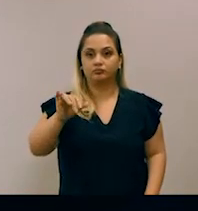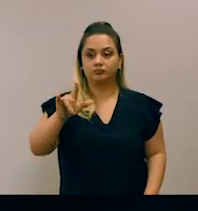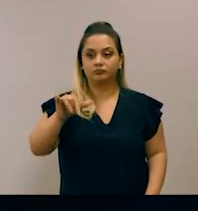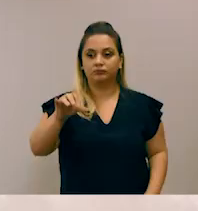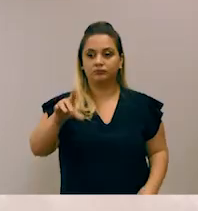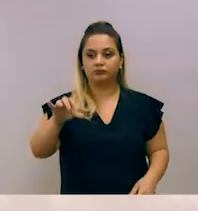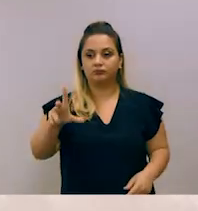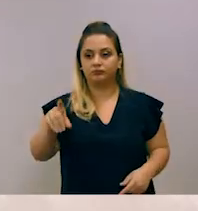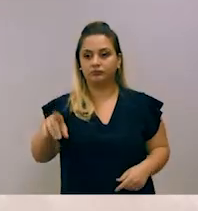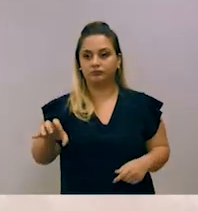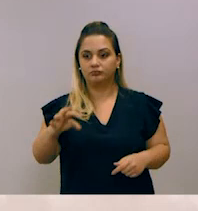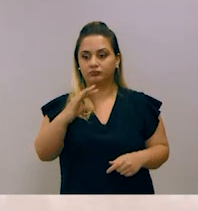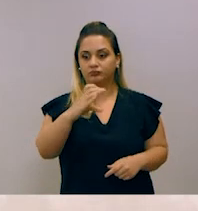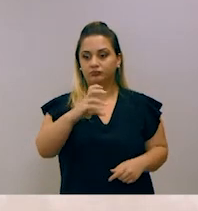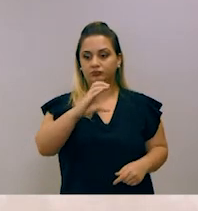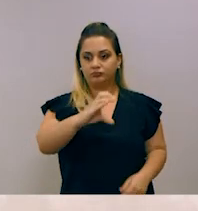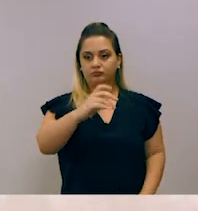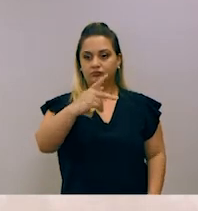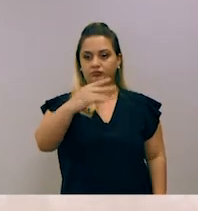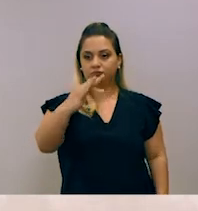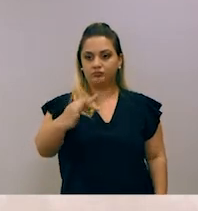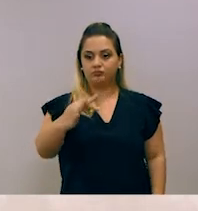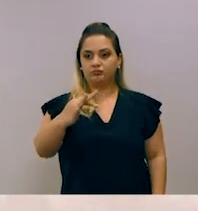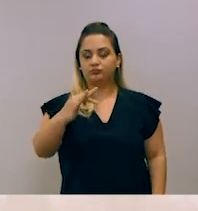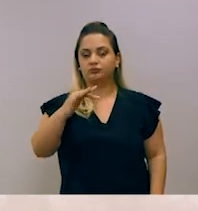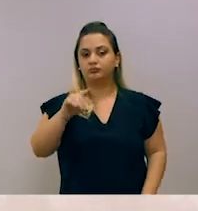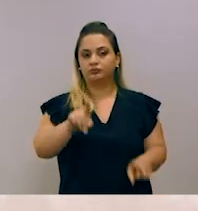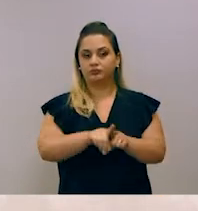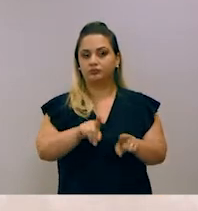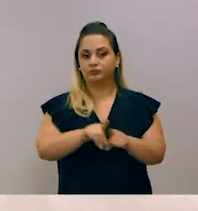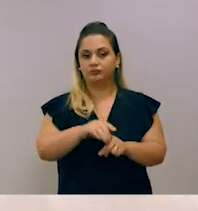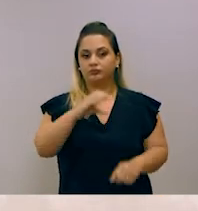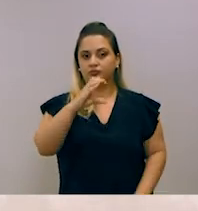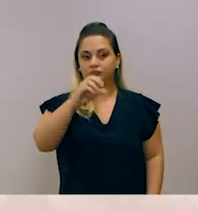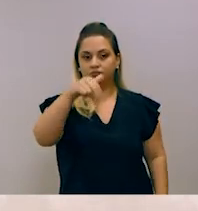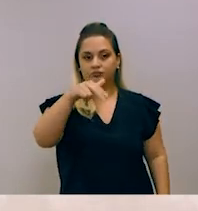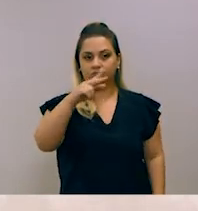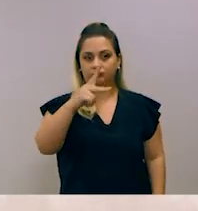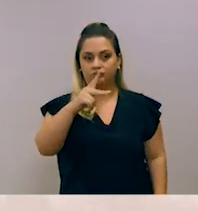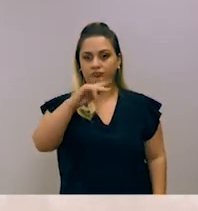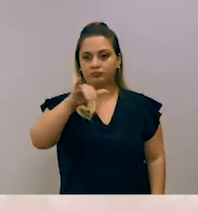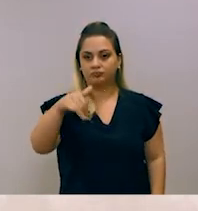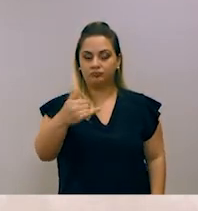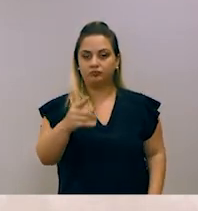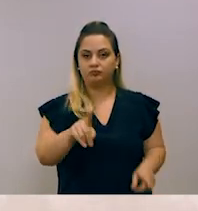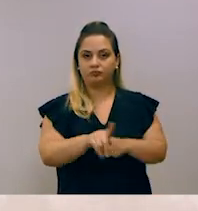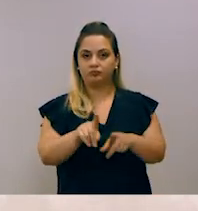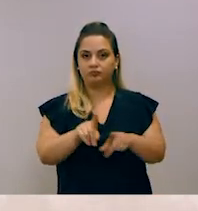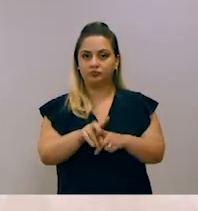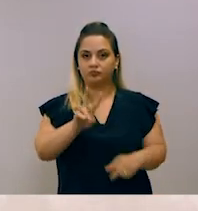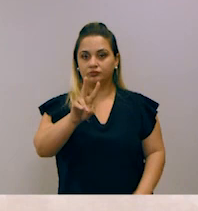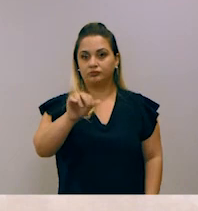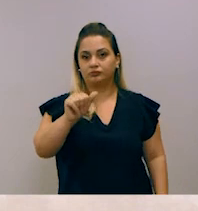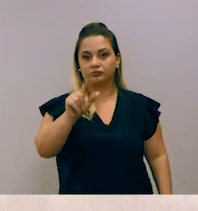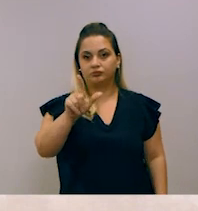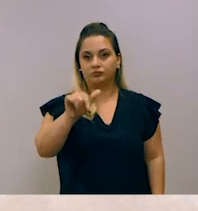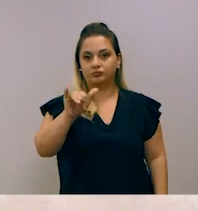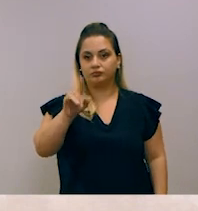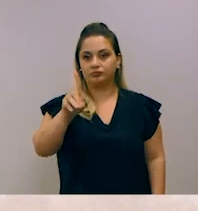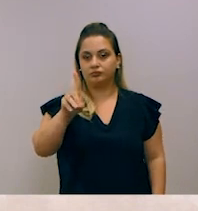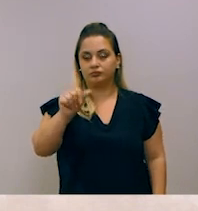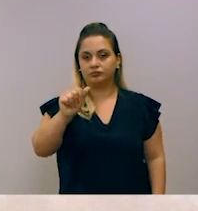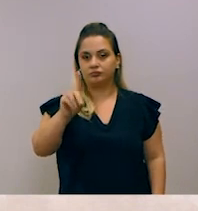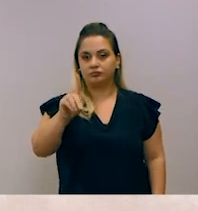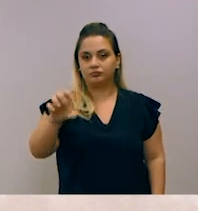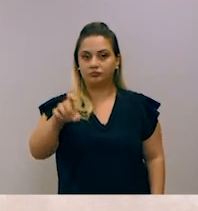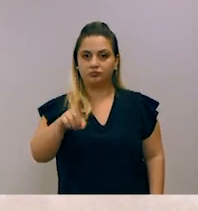is the validity of numbers of documents of people and legal entities, the validity of the